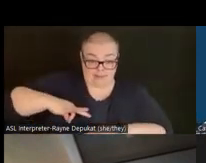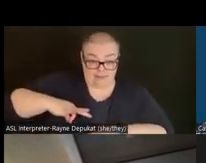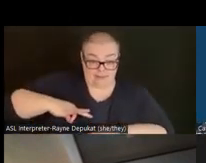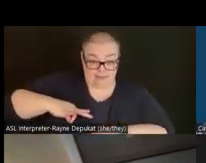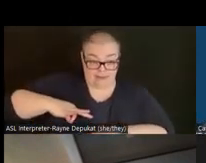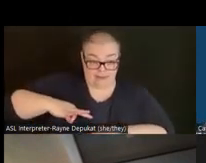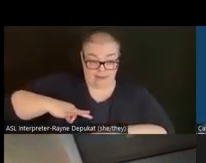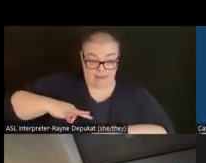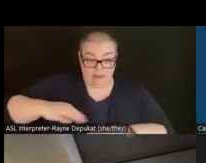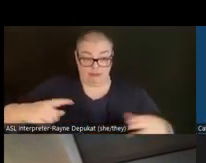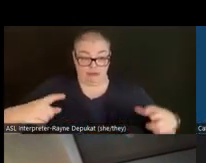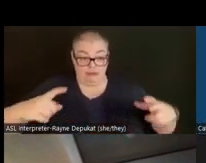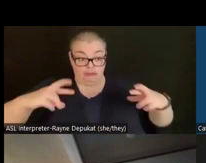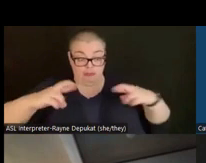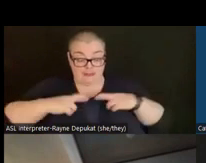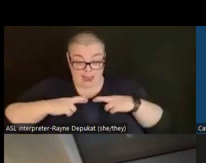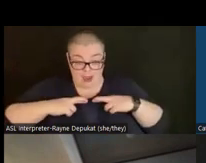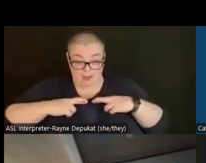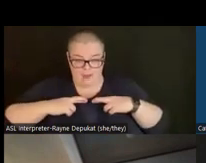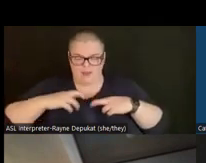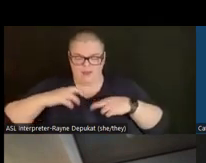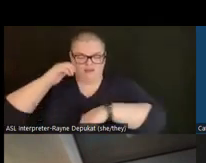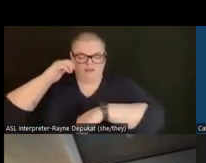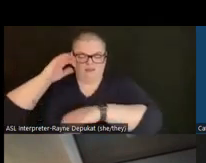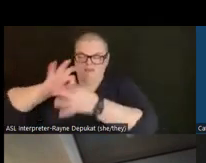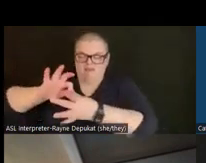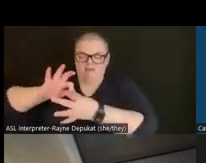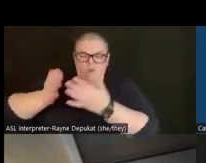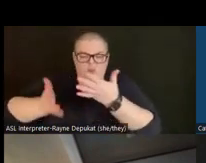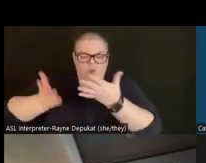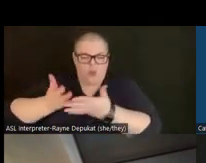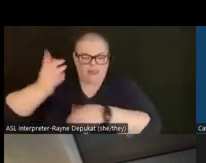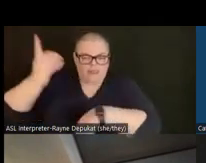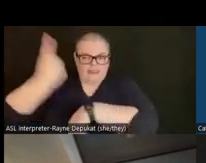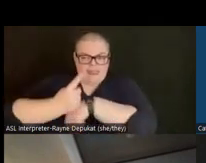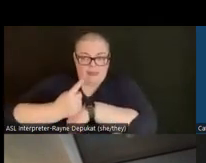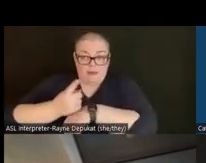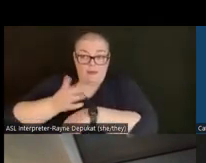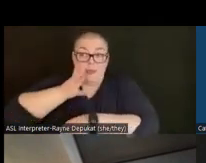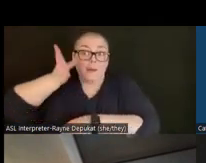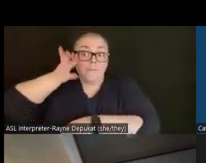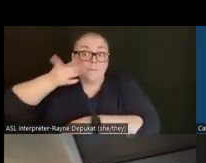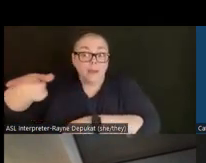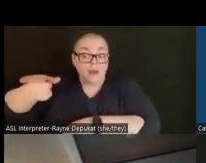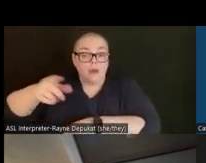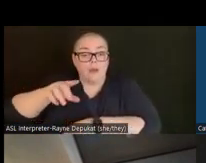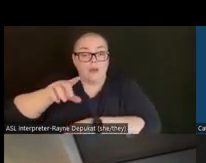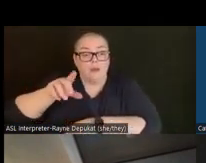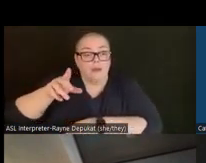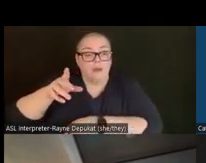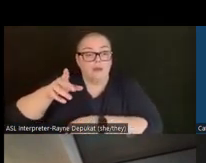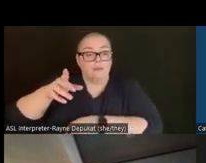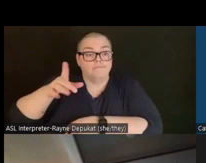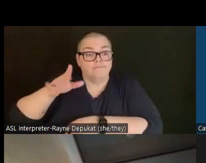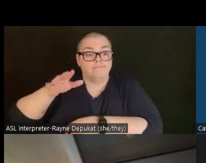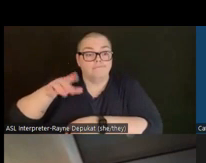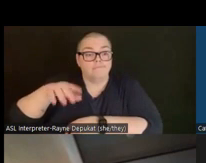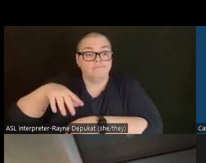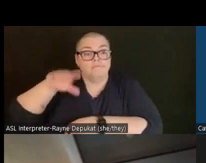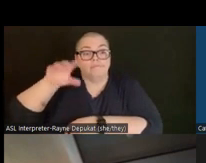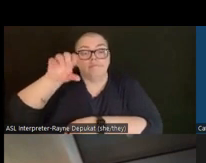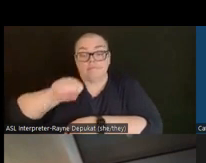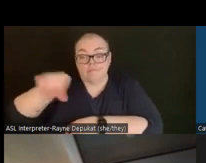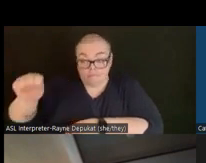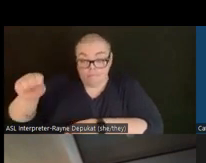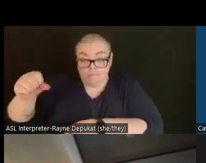is retirement based on the date the parent takes SS or Social